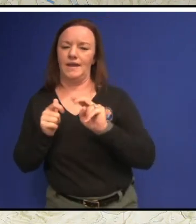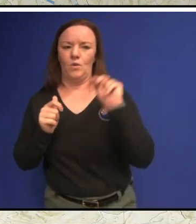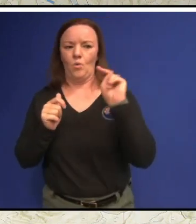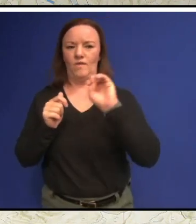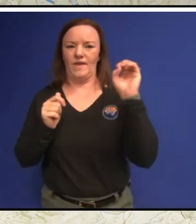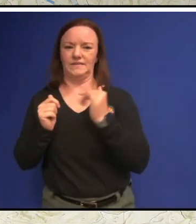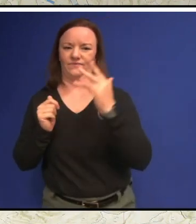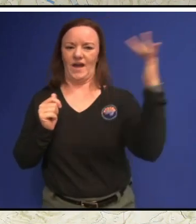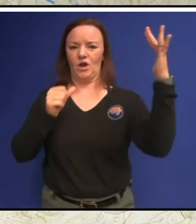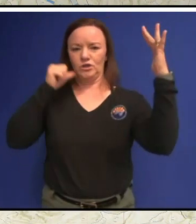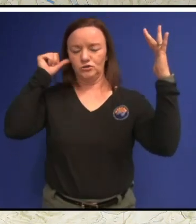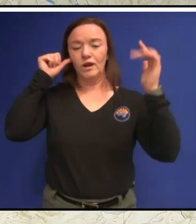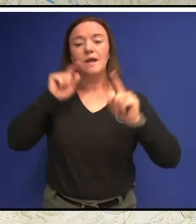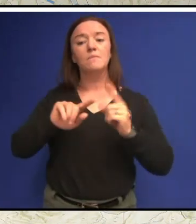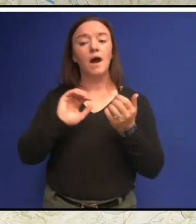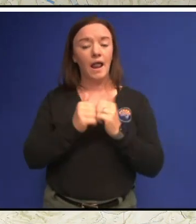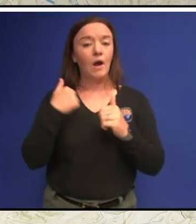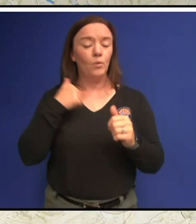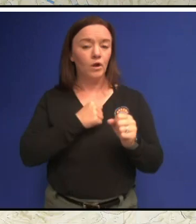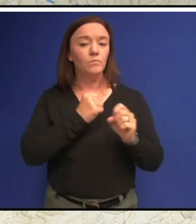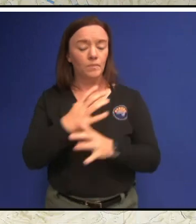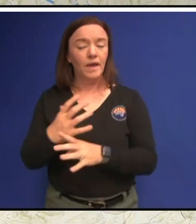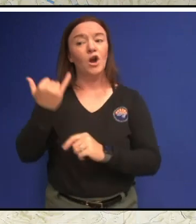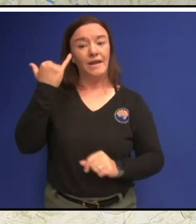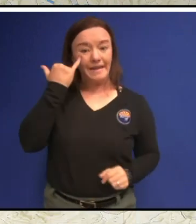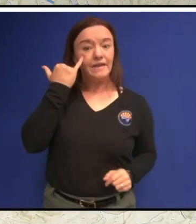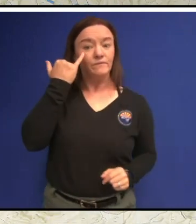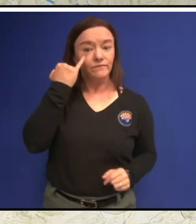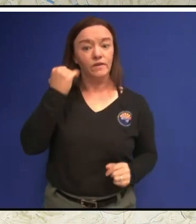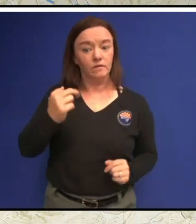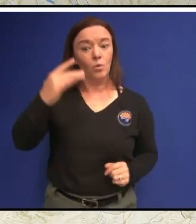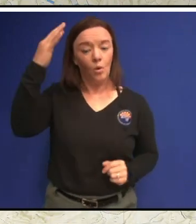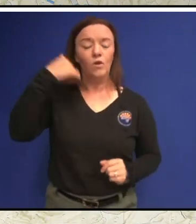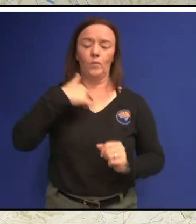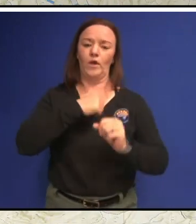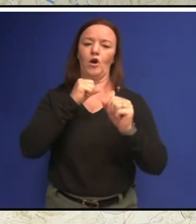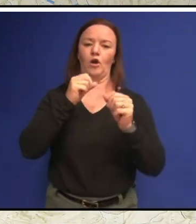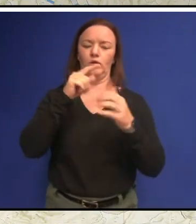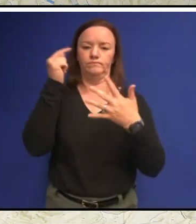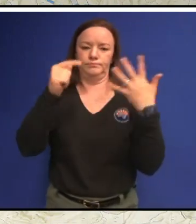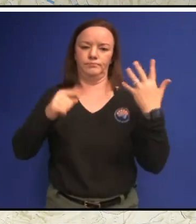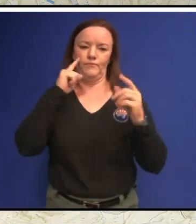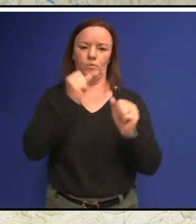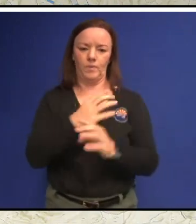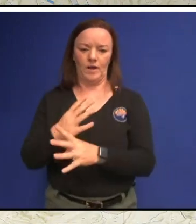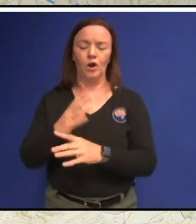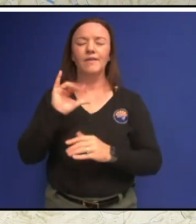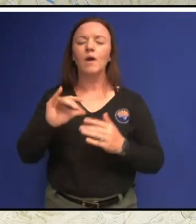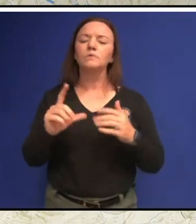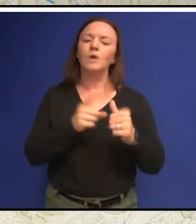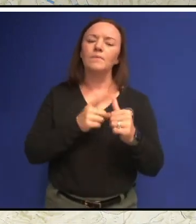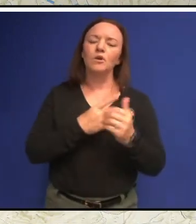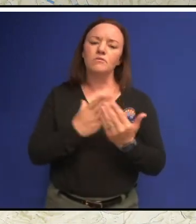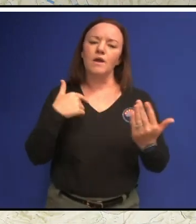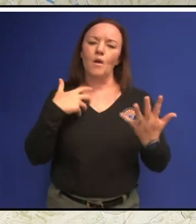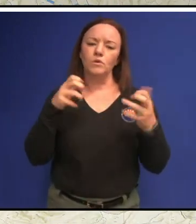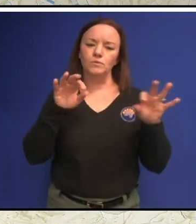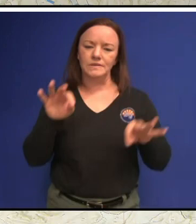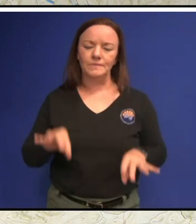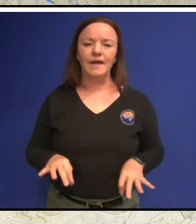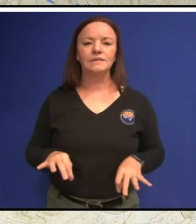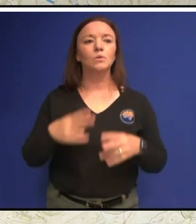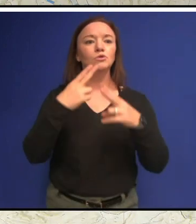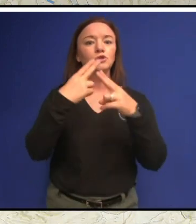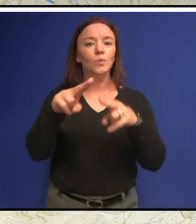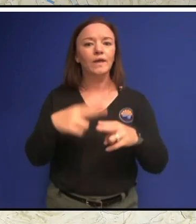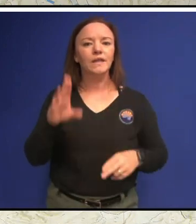that eventuality isn't true. So that's the main thing that I wanted to talk to you all about. I'll just quickly go around and say that